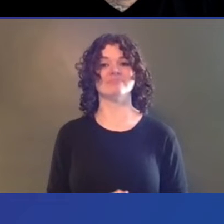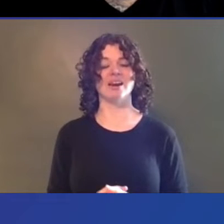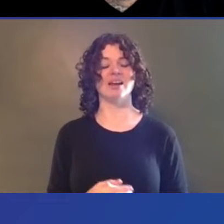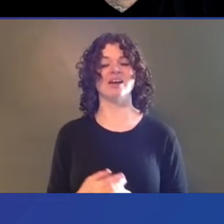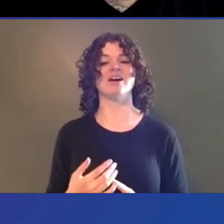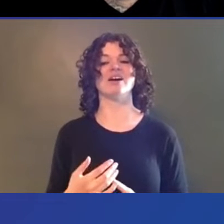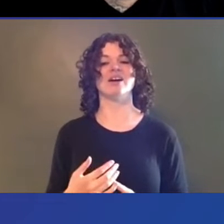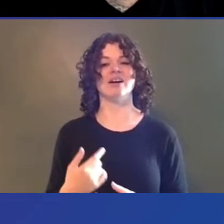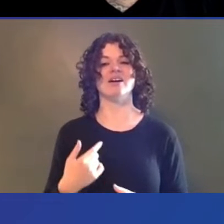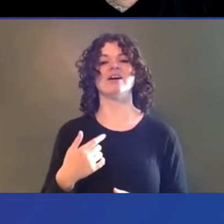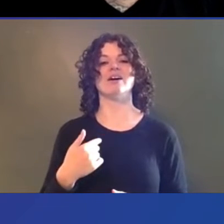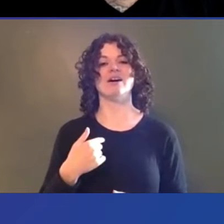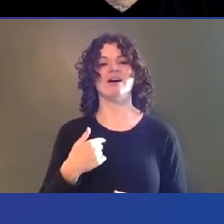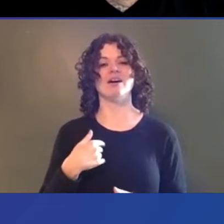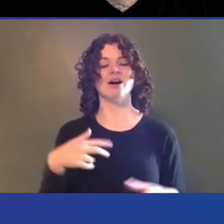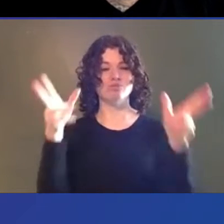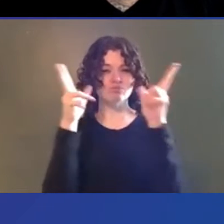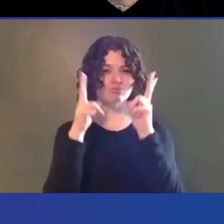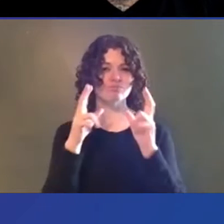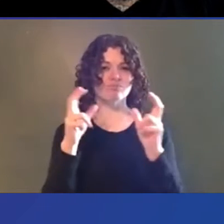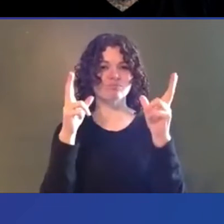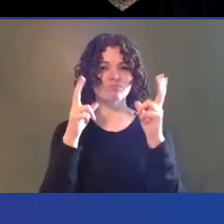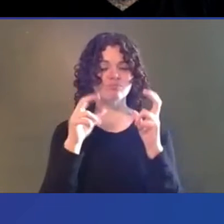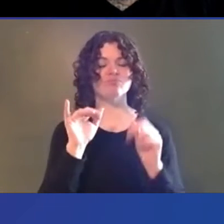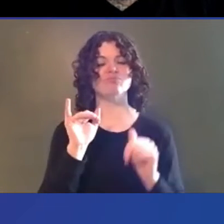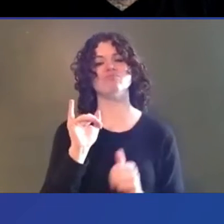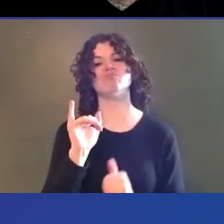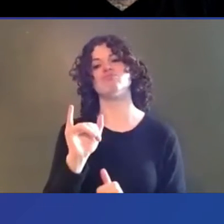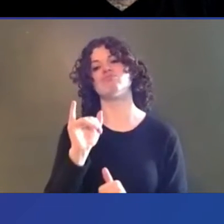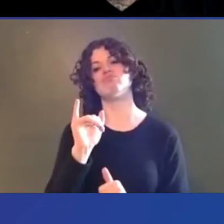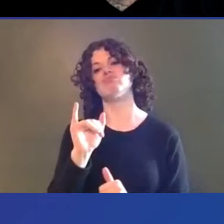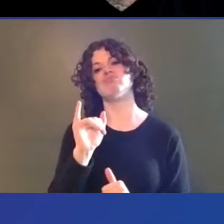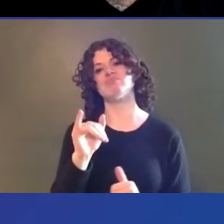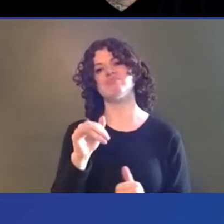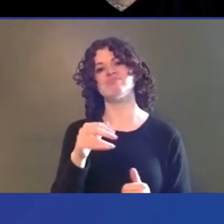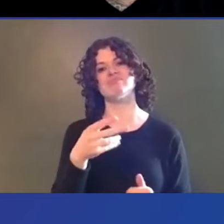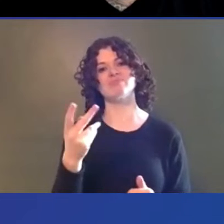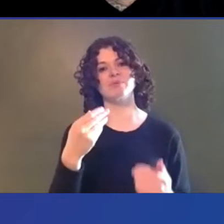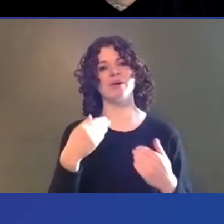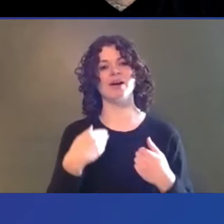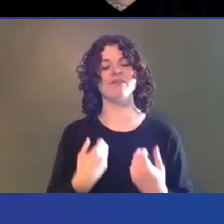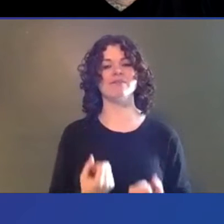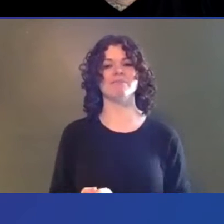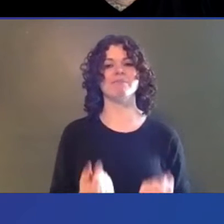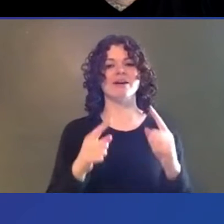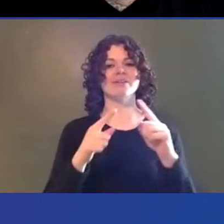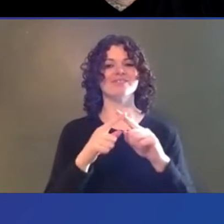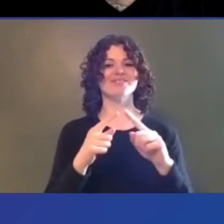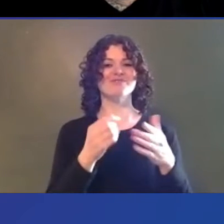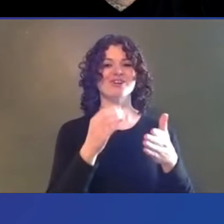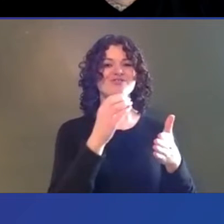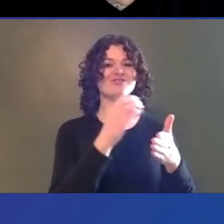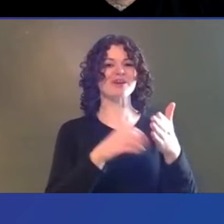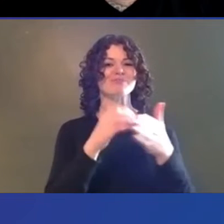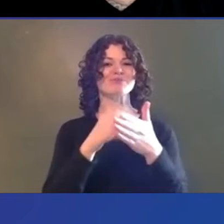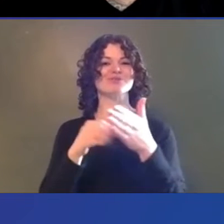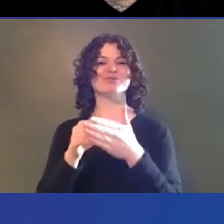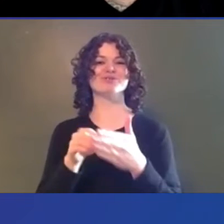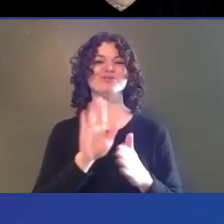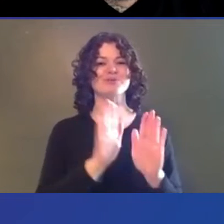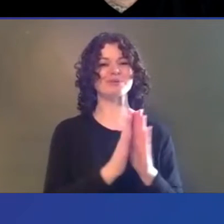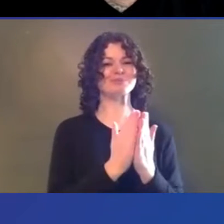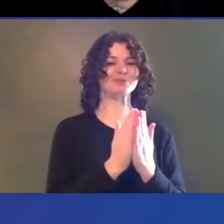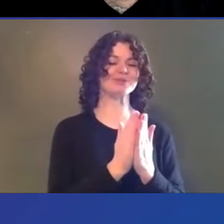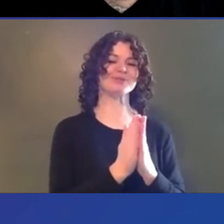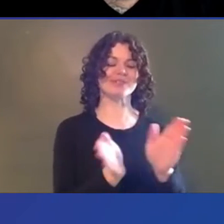chapters that exist and can teach you so much, like, and